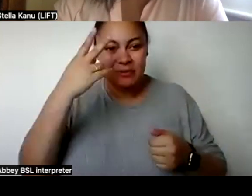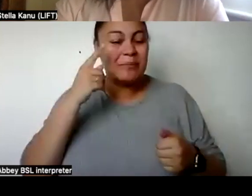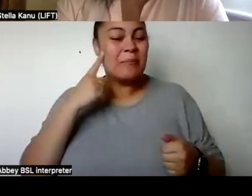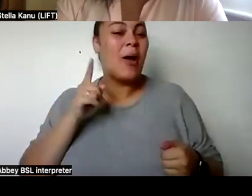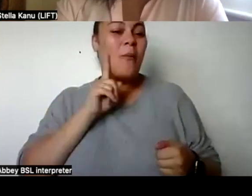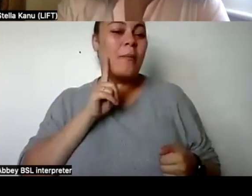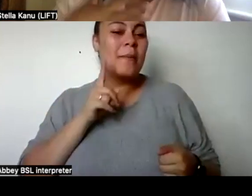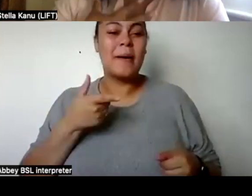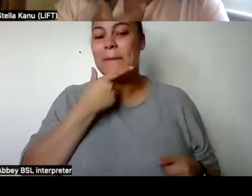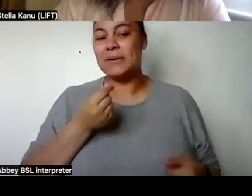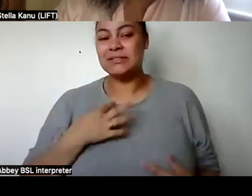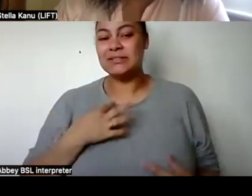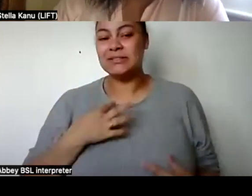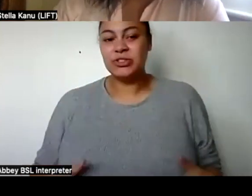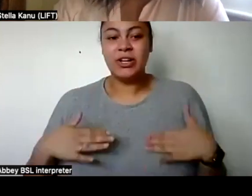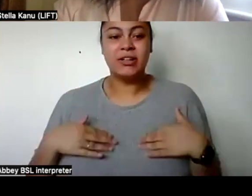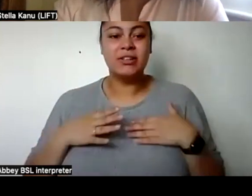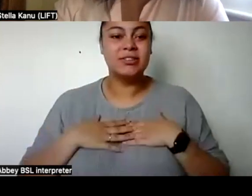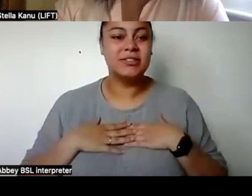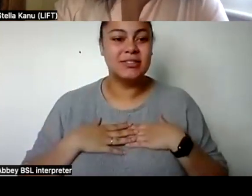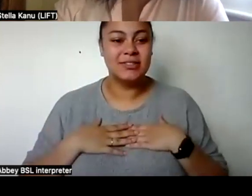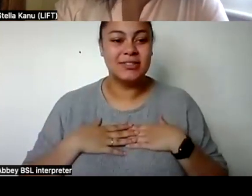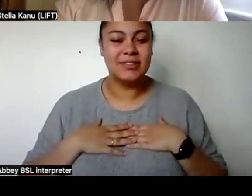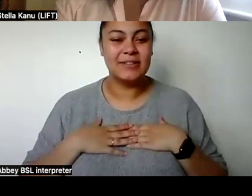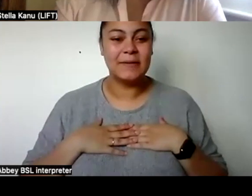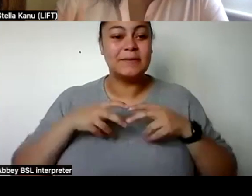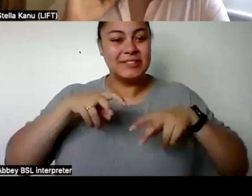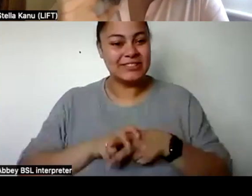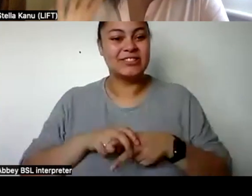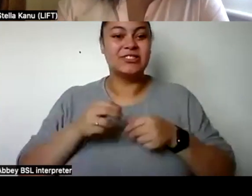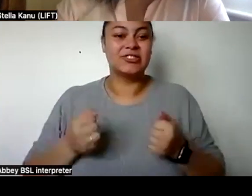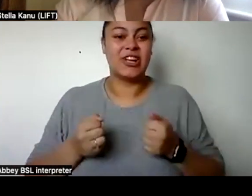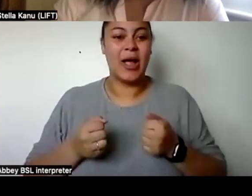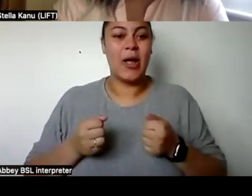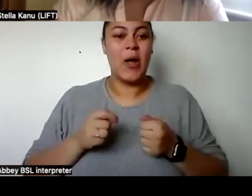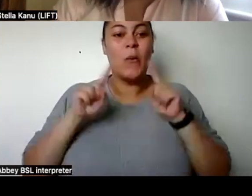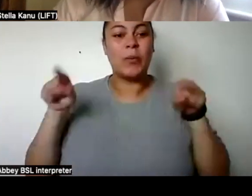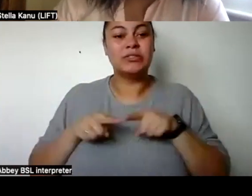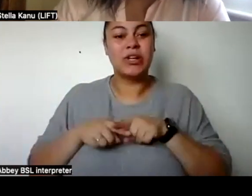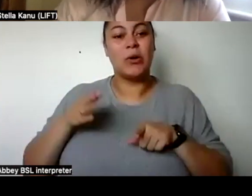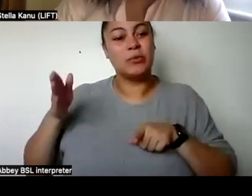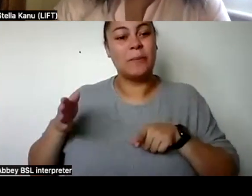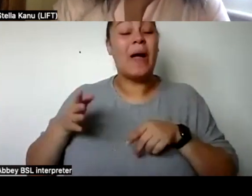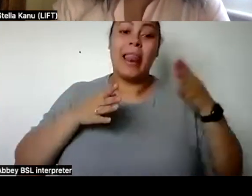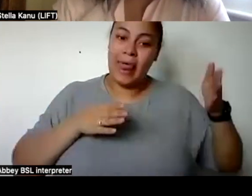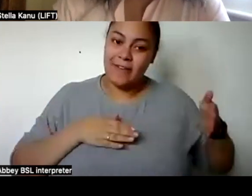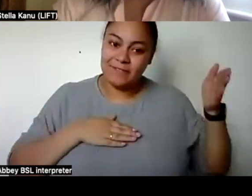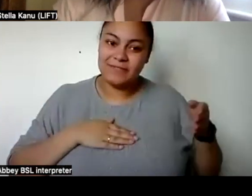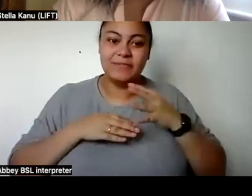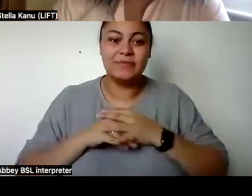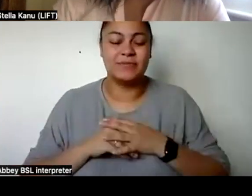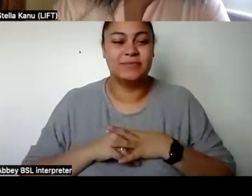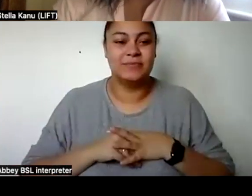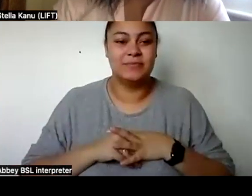with a pink shirt on, sitting at a chair with a window to my left.